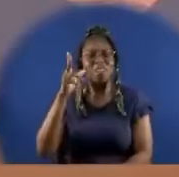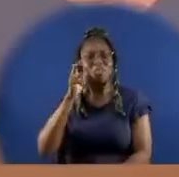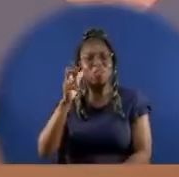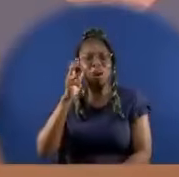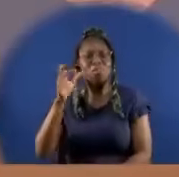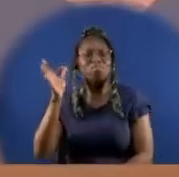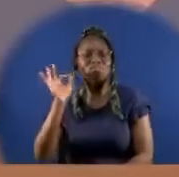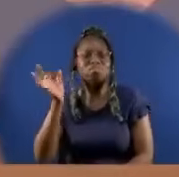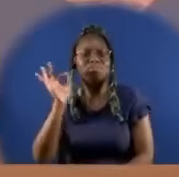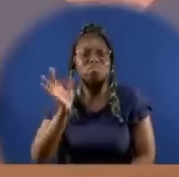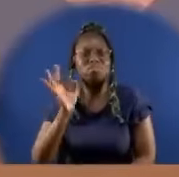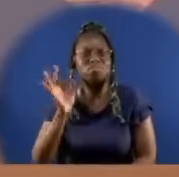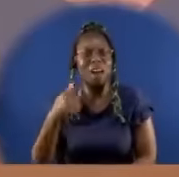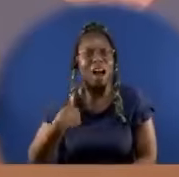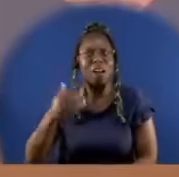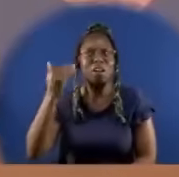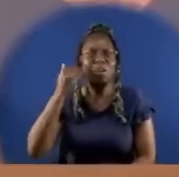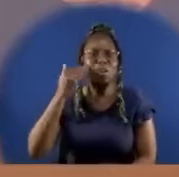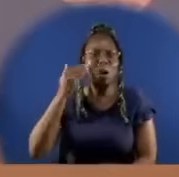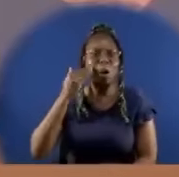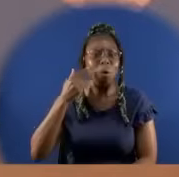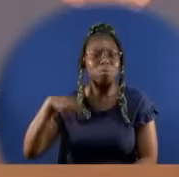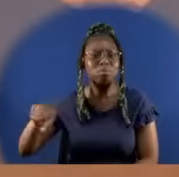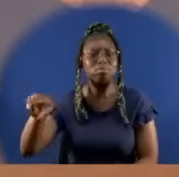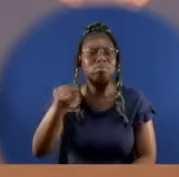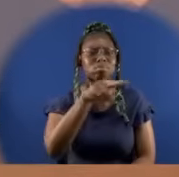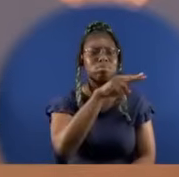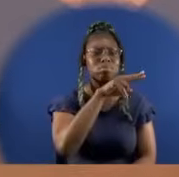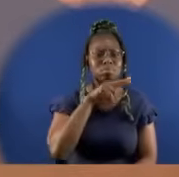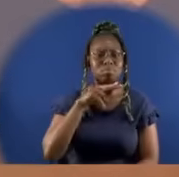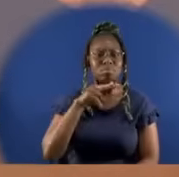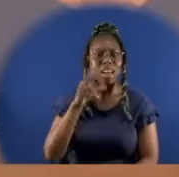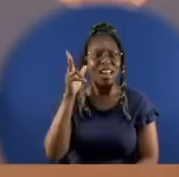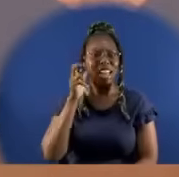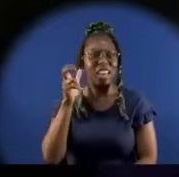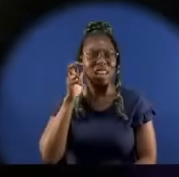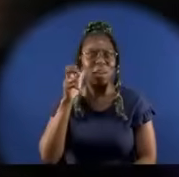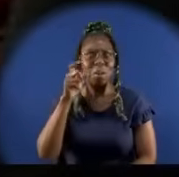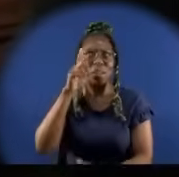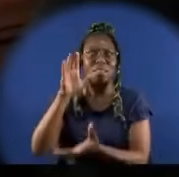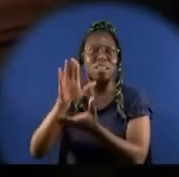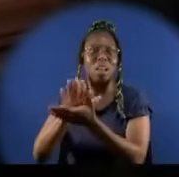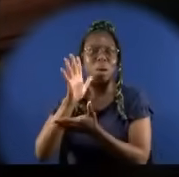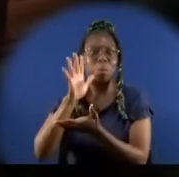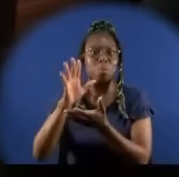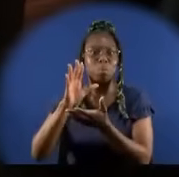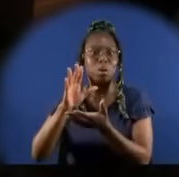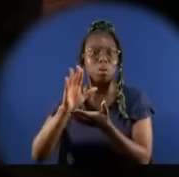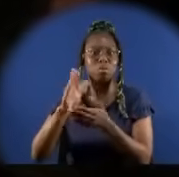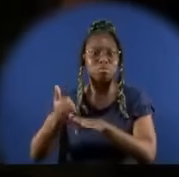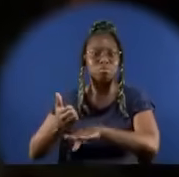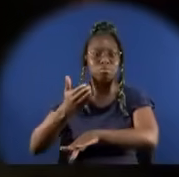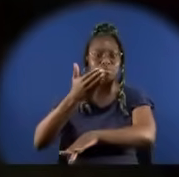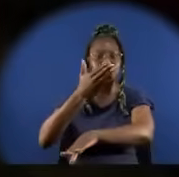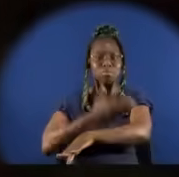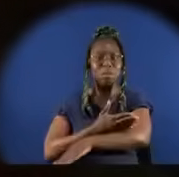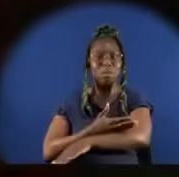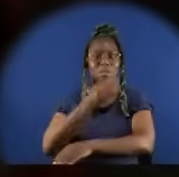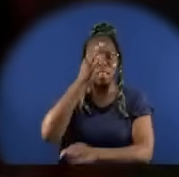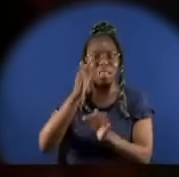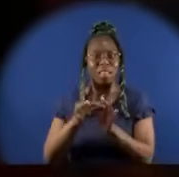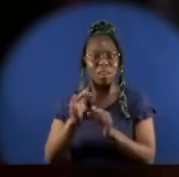that faith comes by hearing, yeah, and hearing by the word of God. And is there anybody who still believes that he's